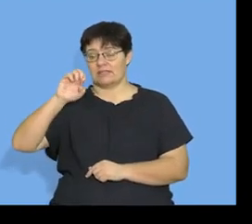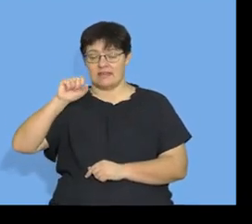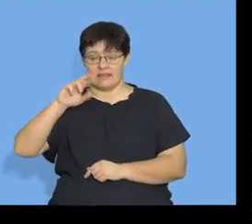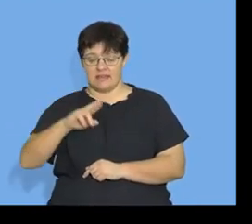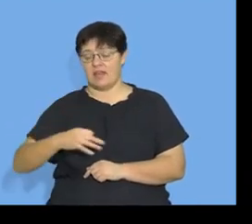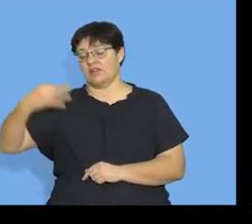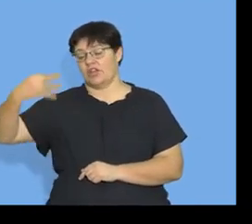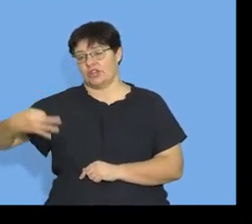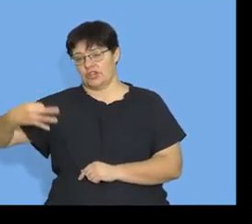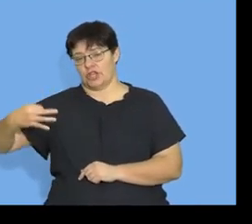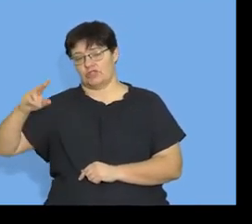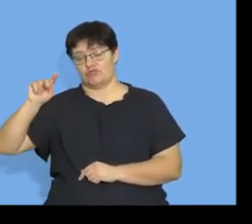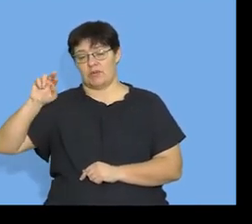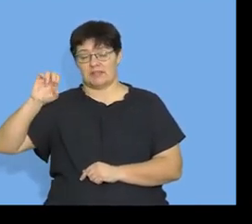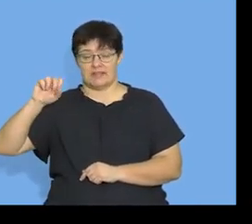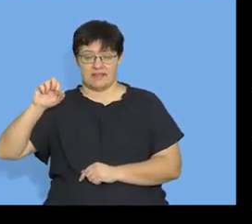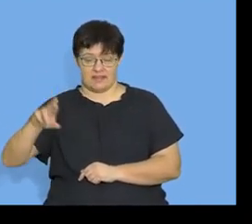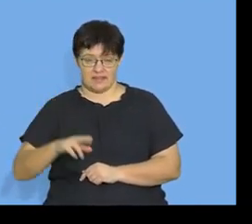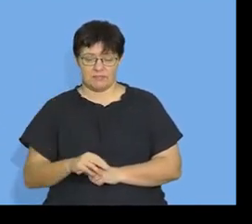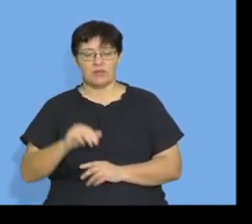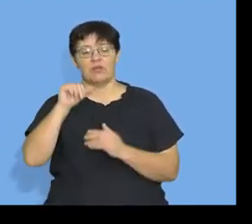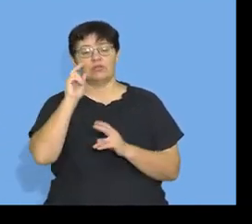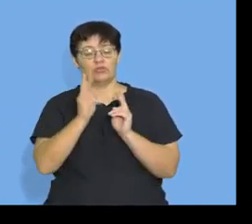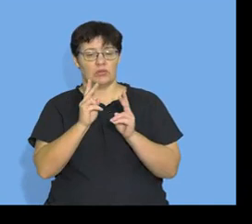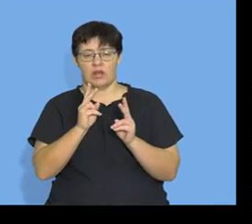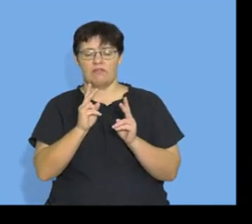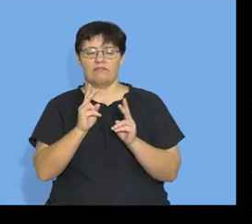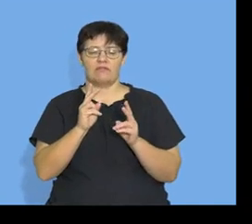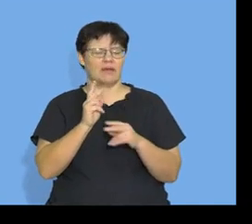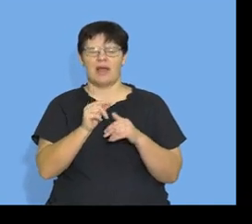second trimester, and the third trimester. So essentially